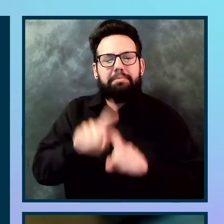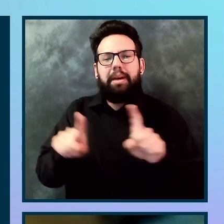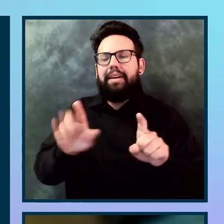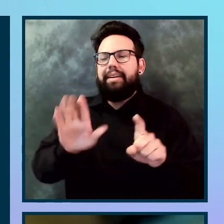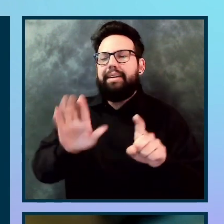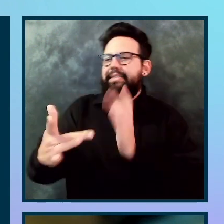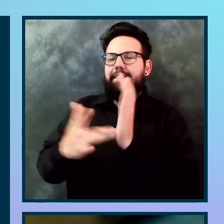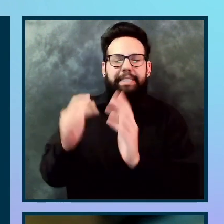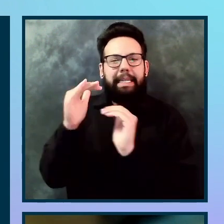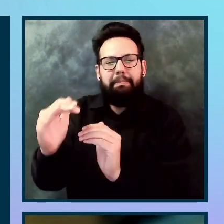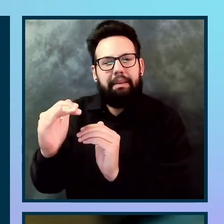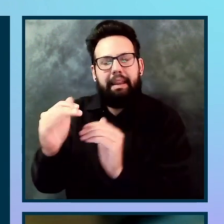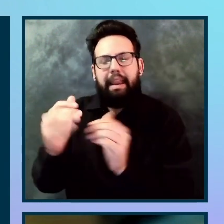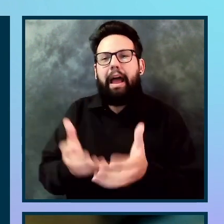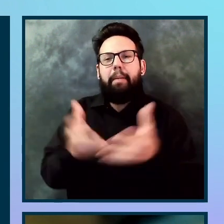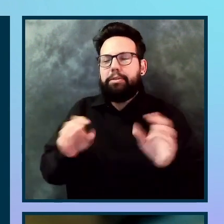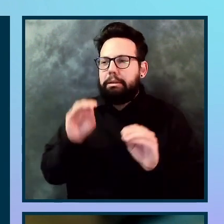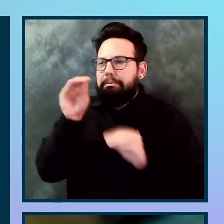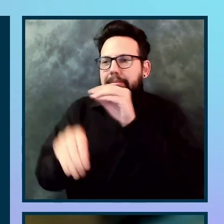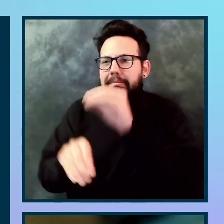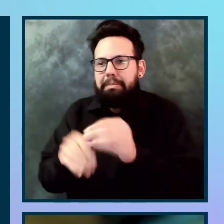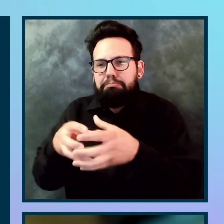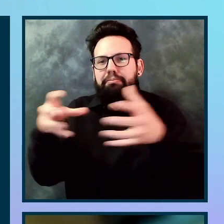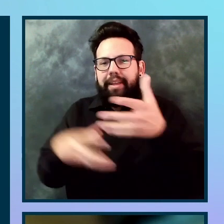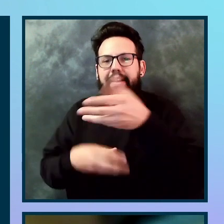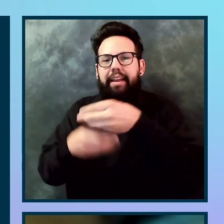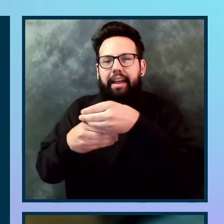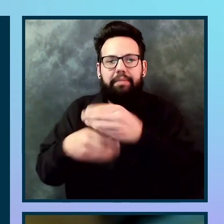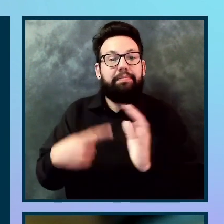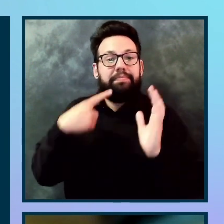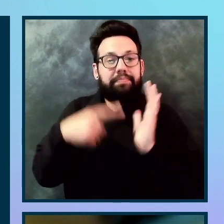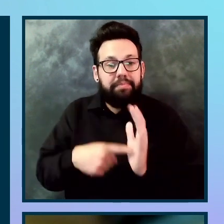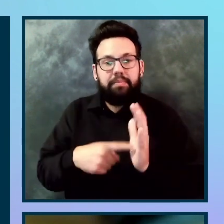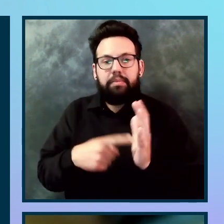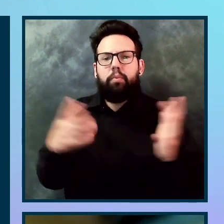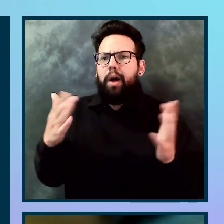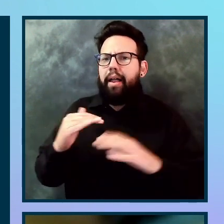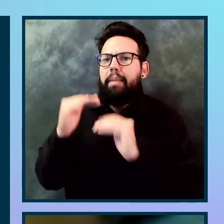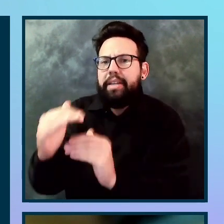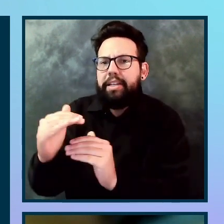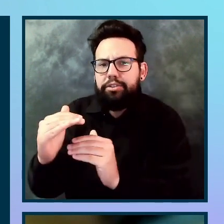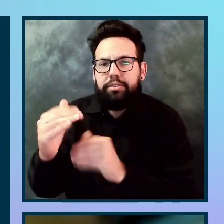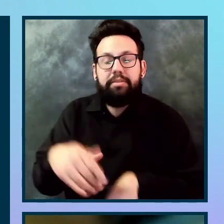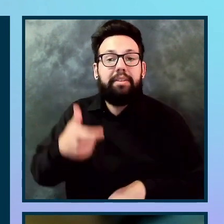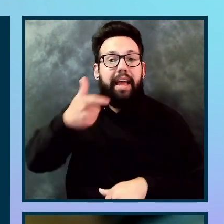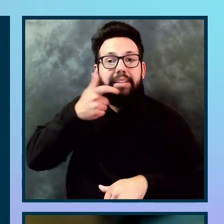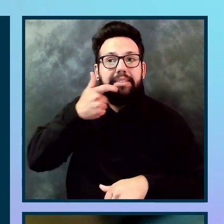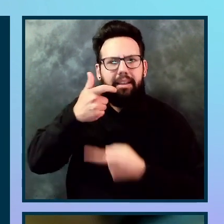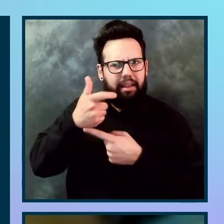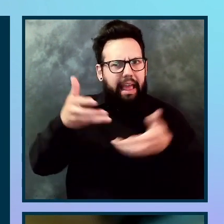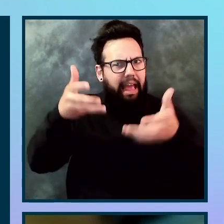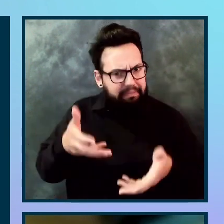limitations. Specifically, we're speaking about things like the weight of the headset and the addition of input and output devices like